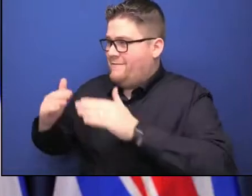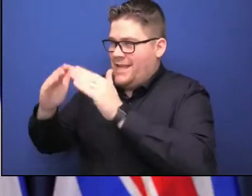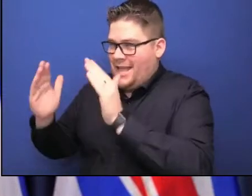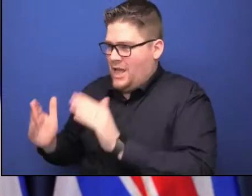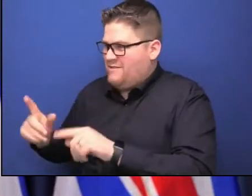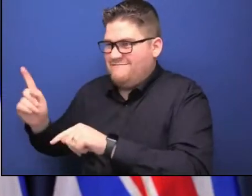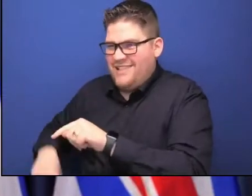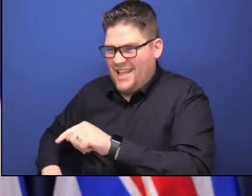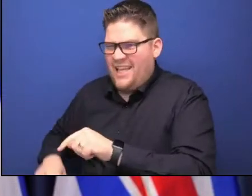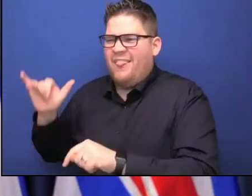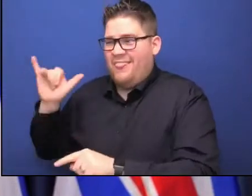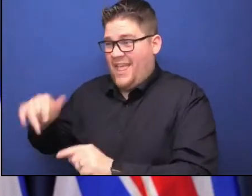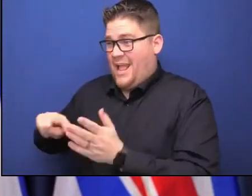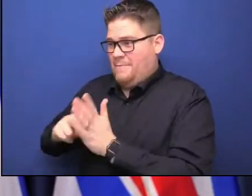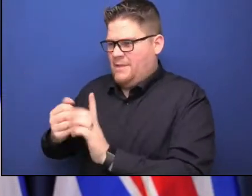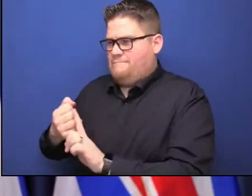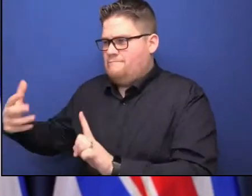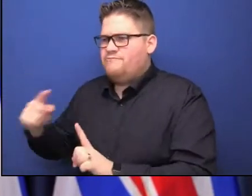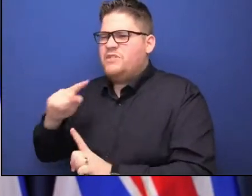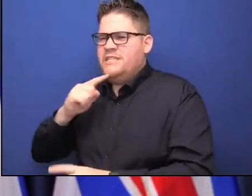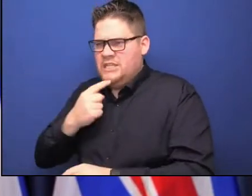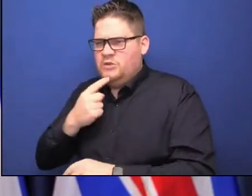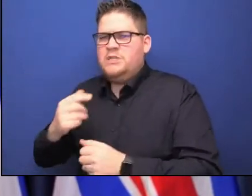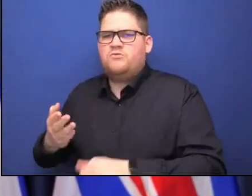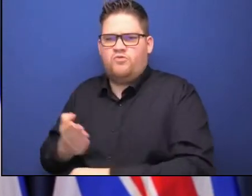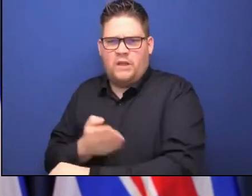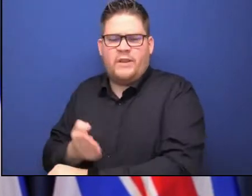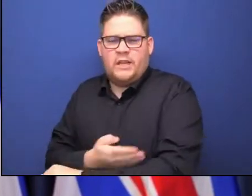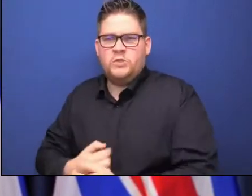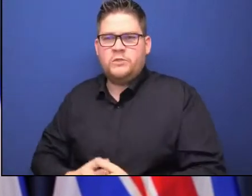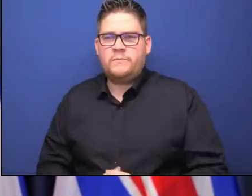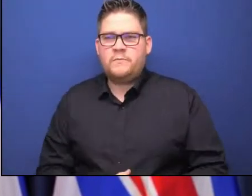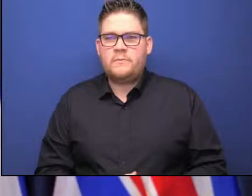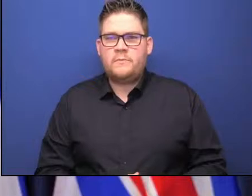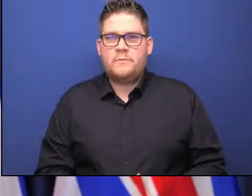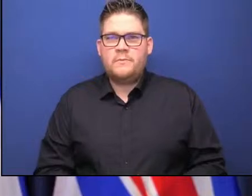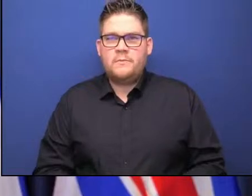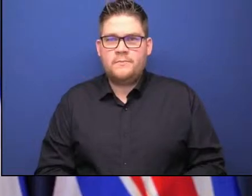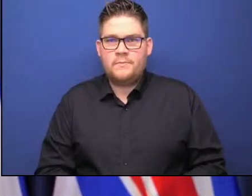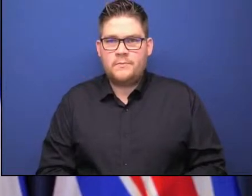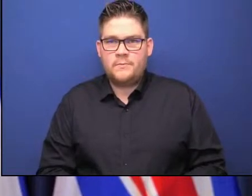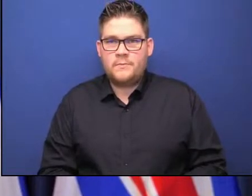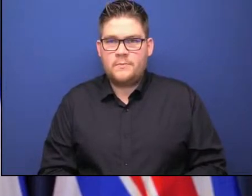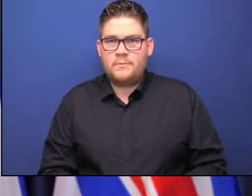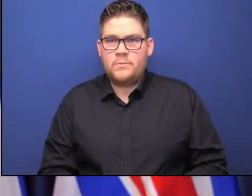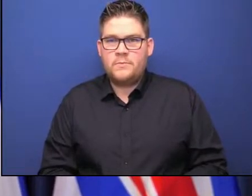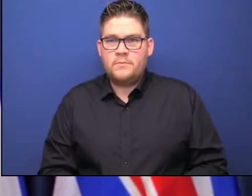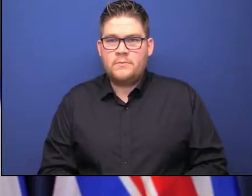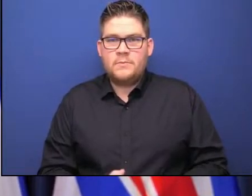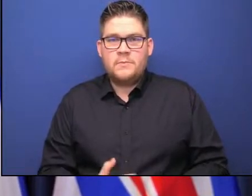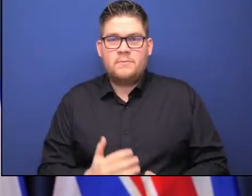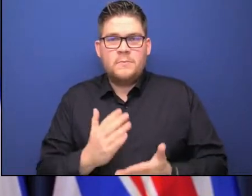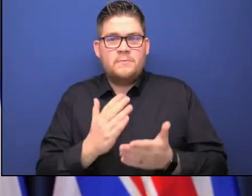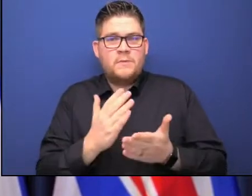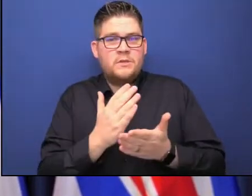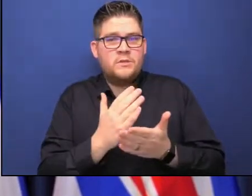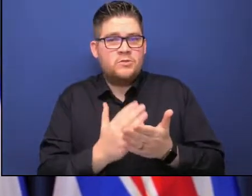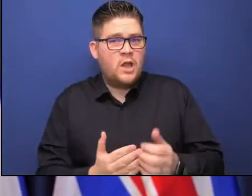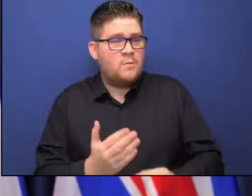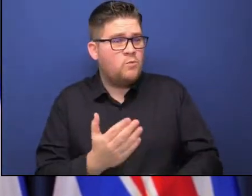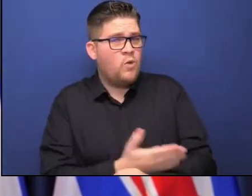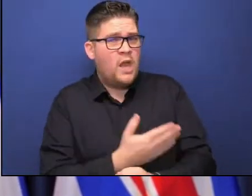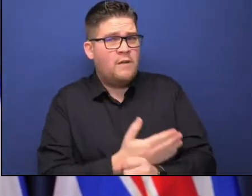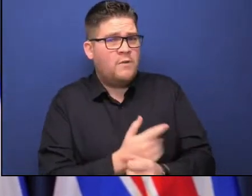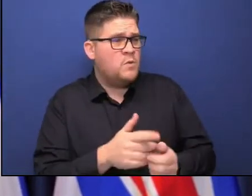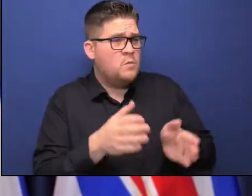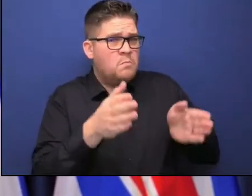say that you can't do renovations in a unit and have that person still live there. They could go stay at a friend's place for a couple days if you were needing to shut off